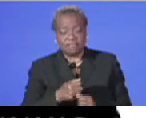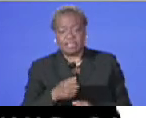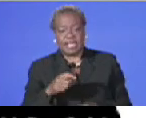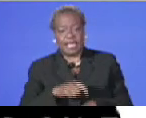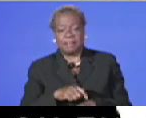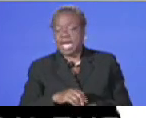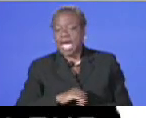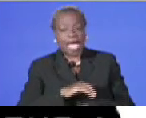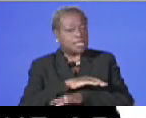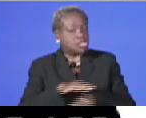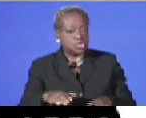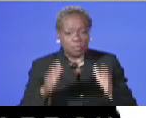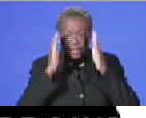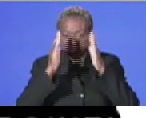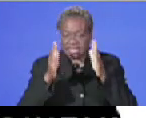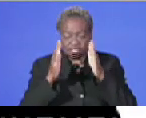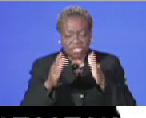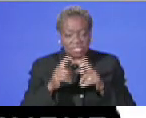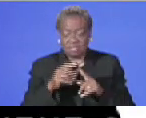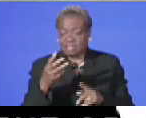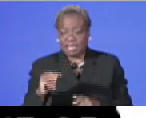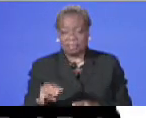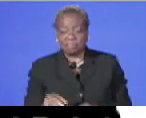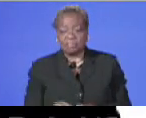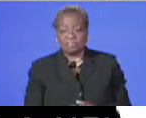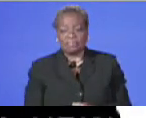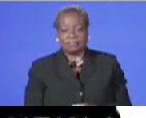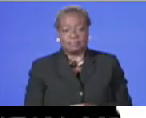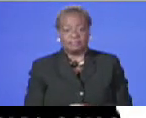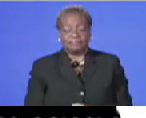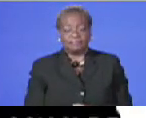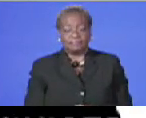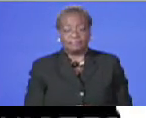don't even pay any attention to them in not the slightest piece